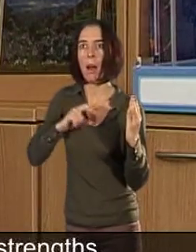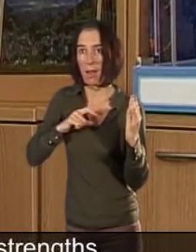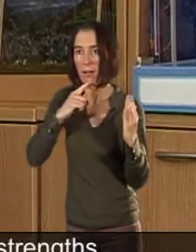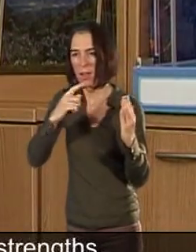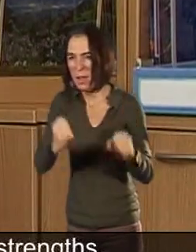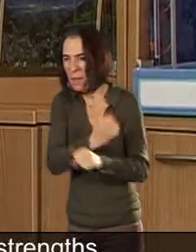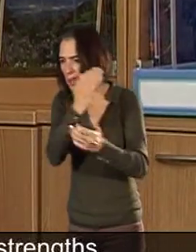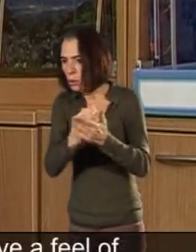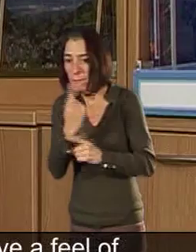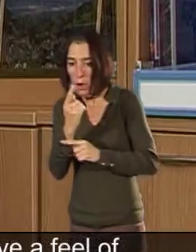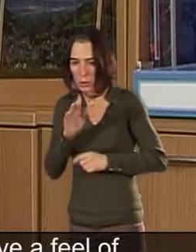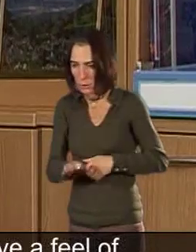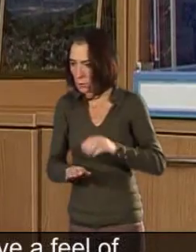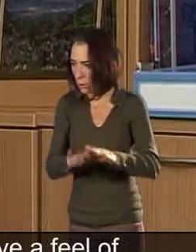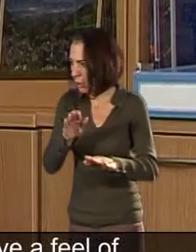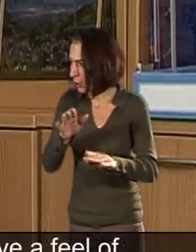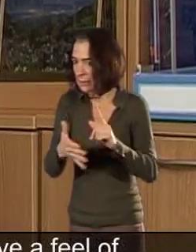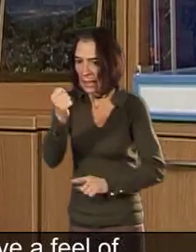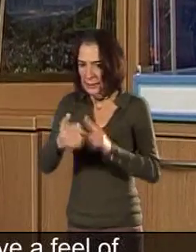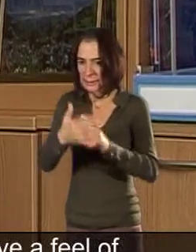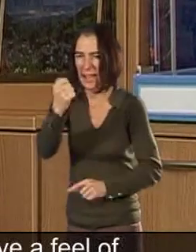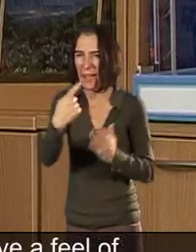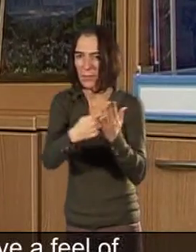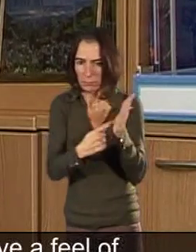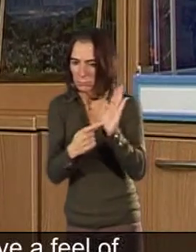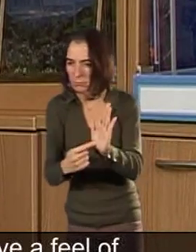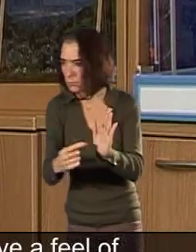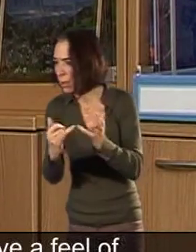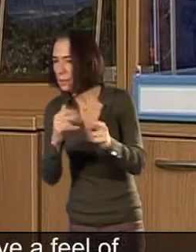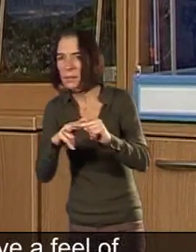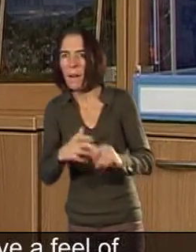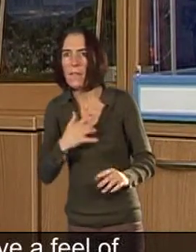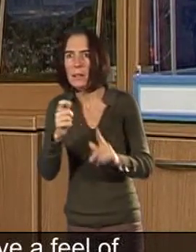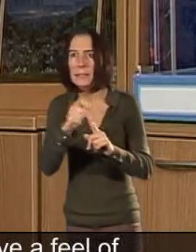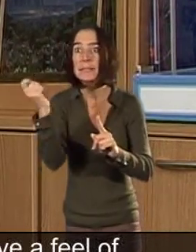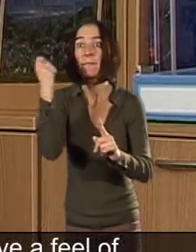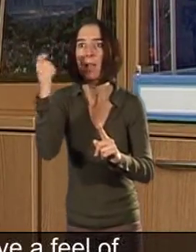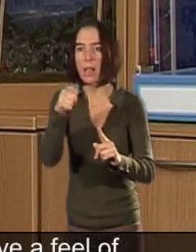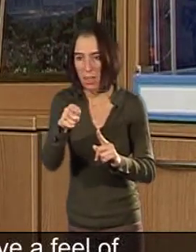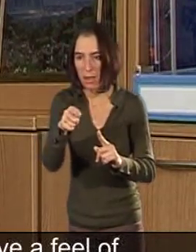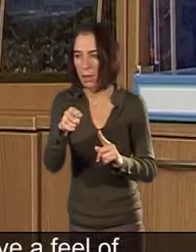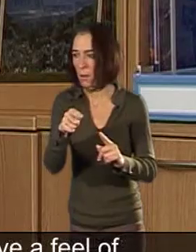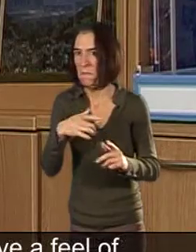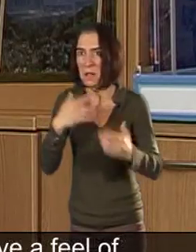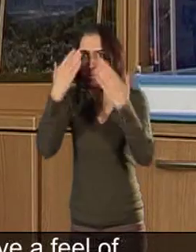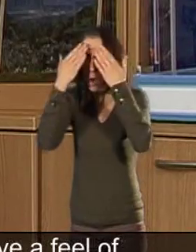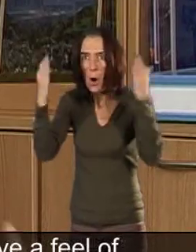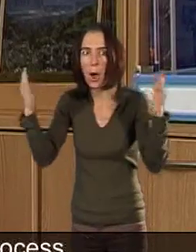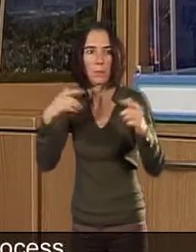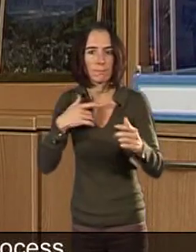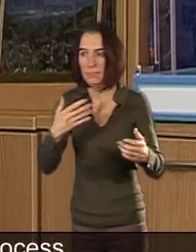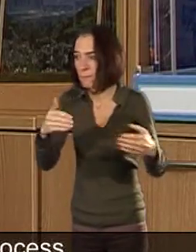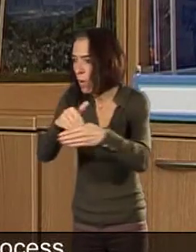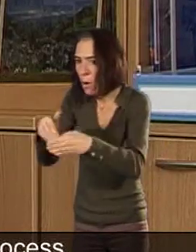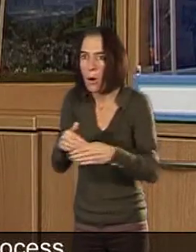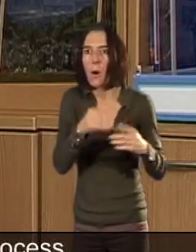sure that the first steps that they take are successful ones, so the staff have a feel of success. Being very open and